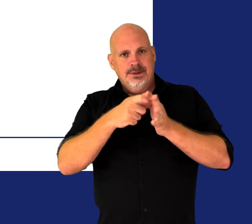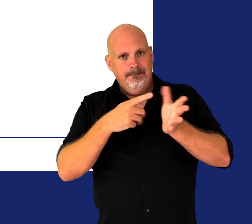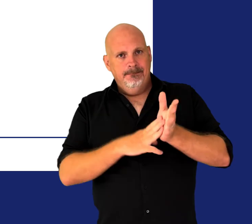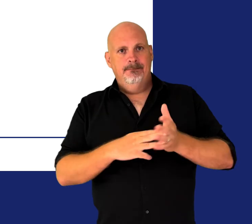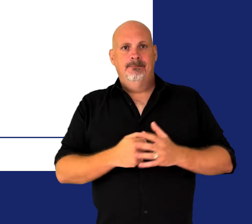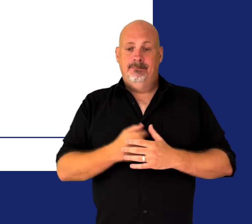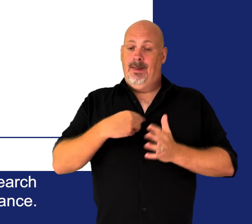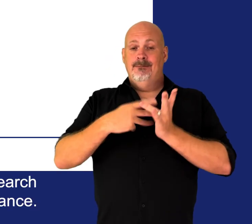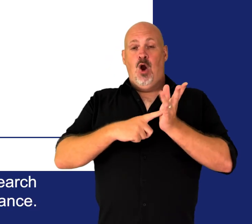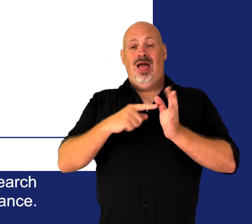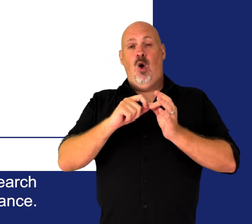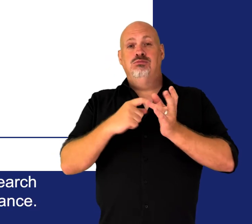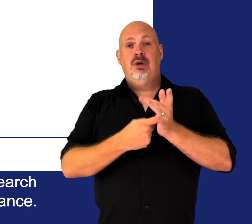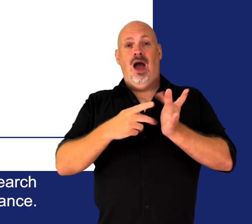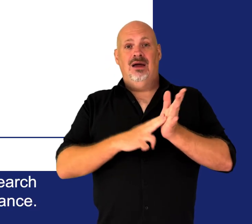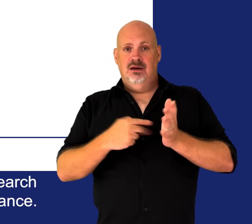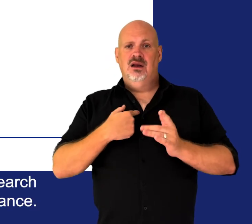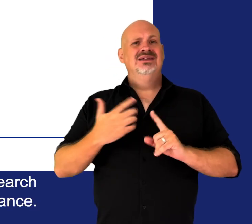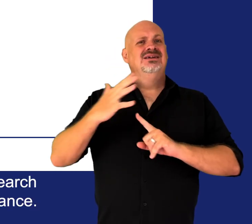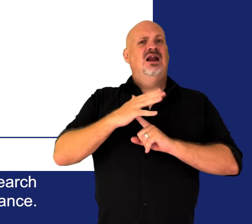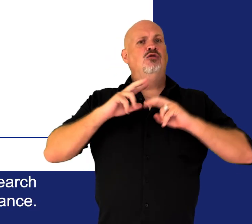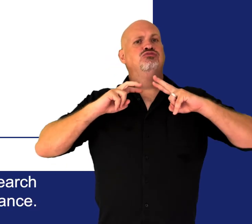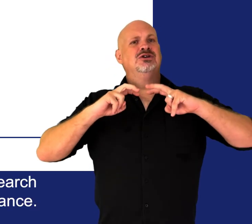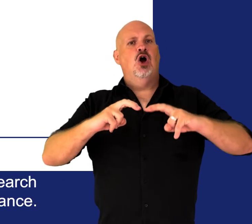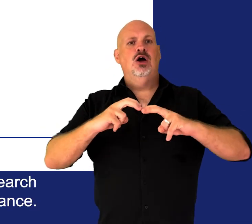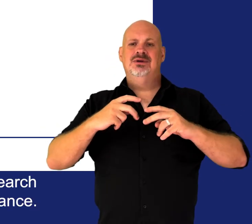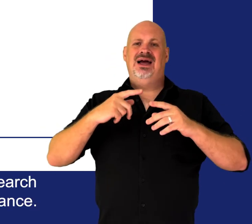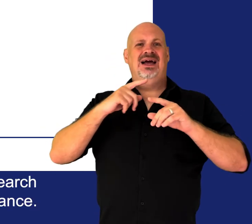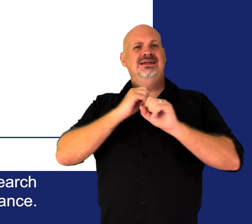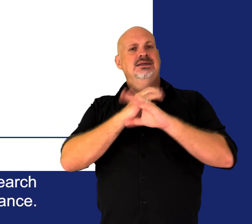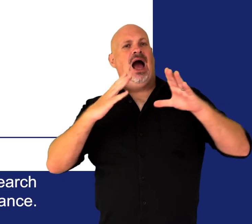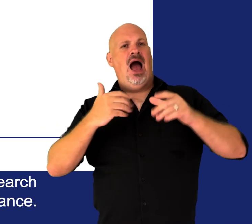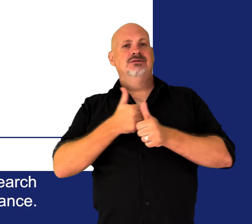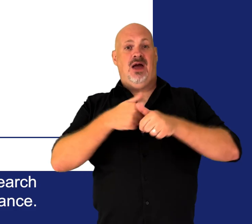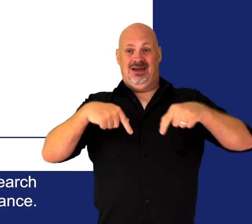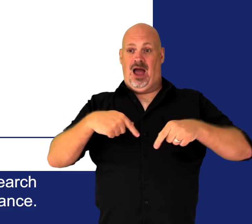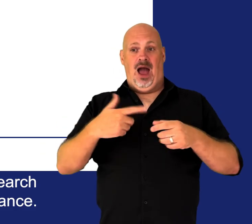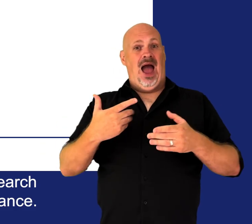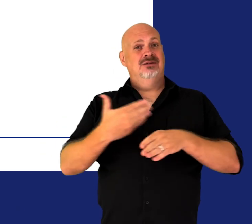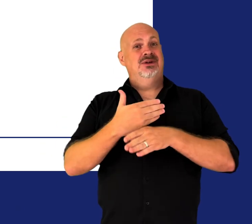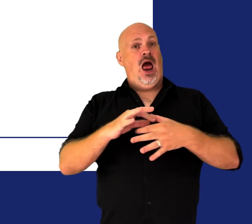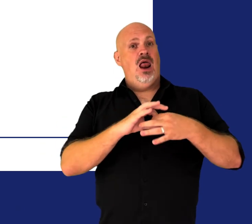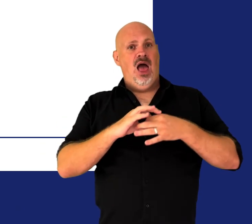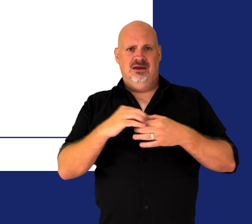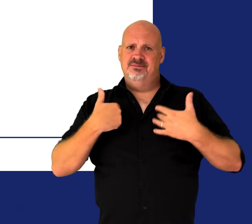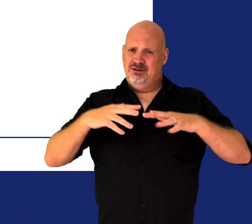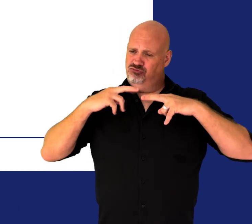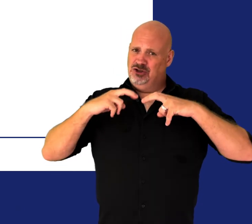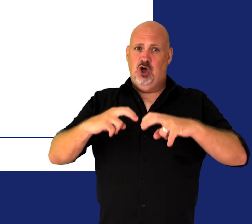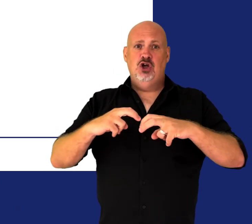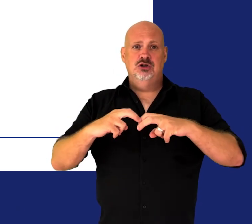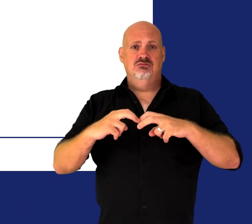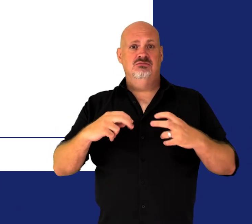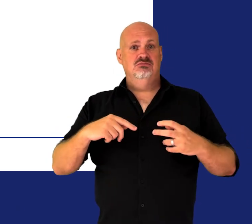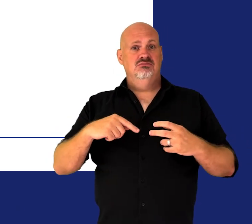Thanks, Adam. Yes, I'm Molly O'Brien. I'm a Senior Research and Insight Advisor here at Activity Alliance. I've been leading on the research